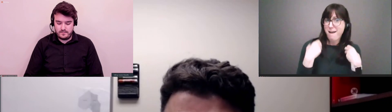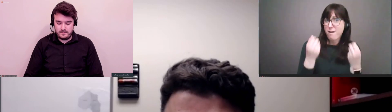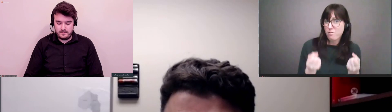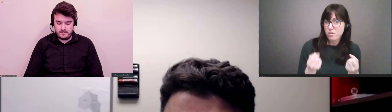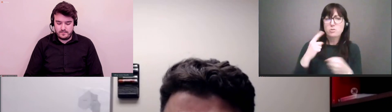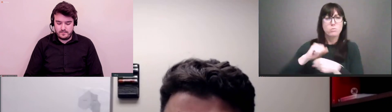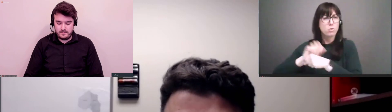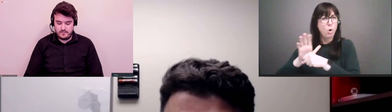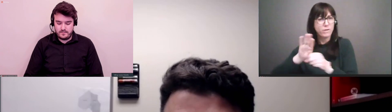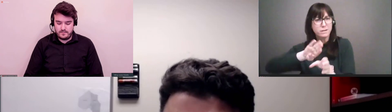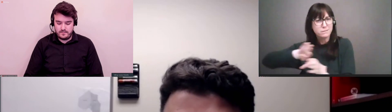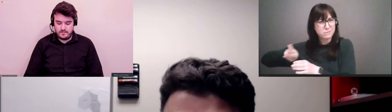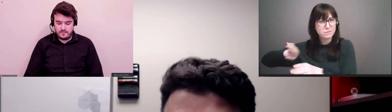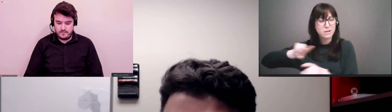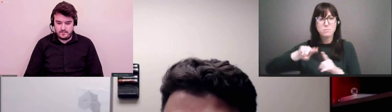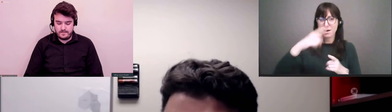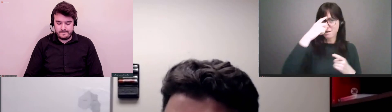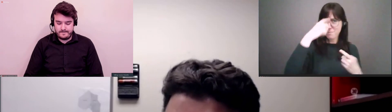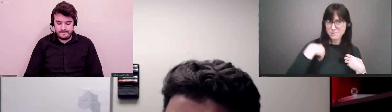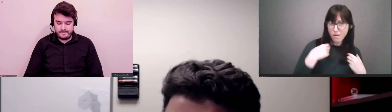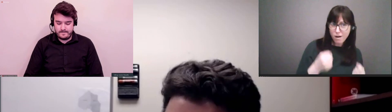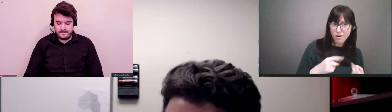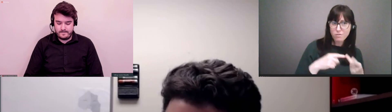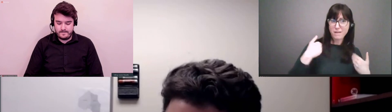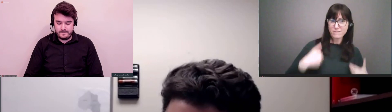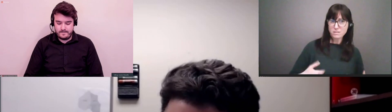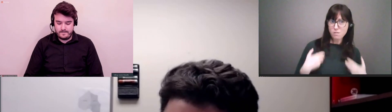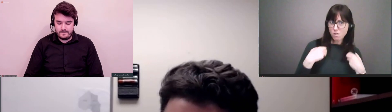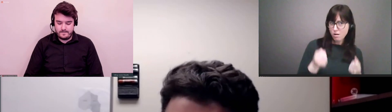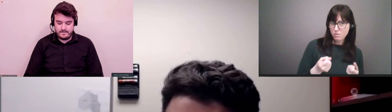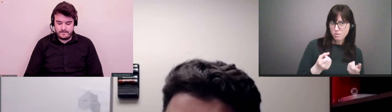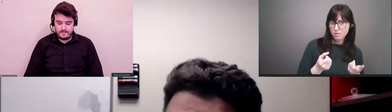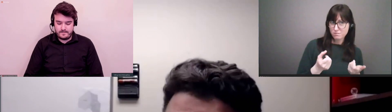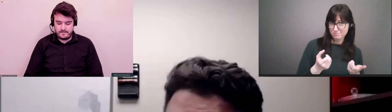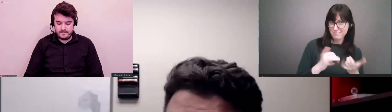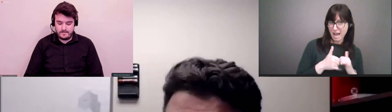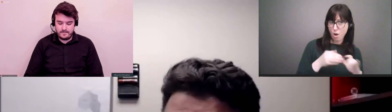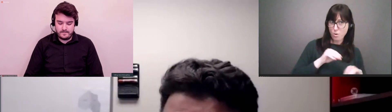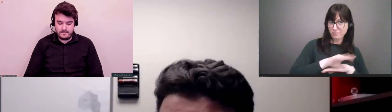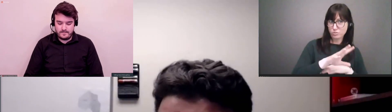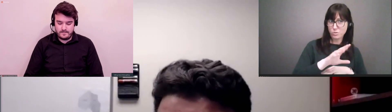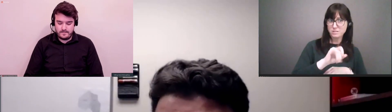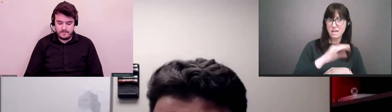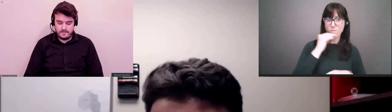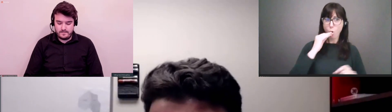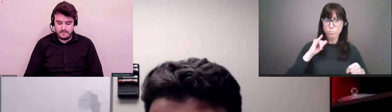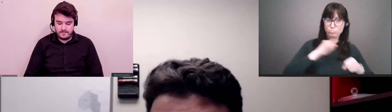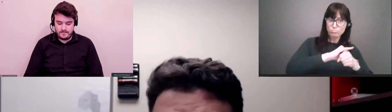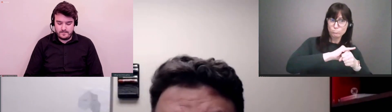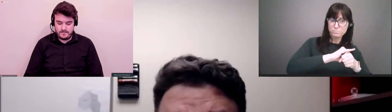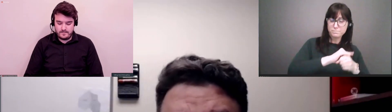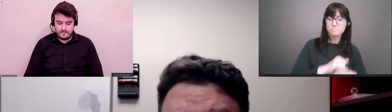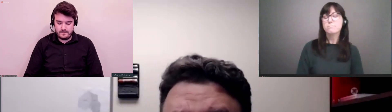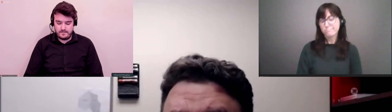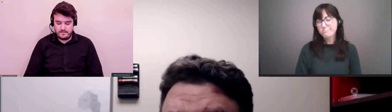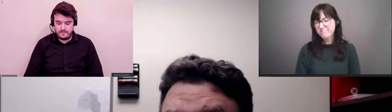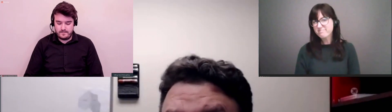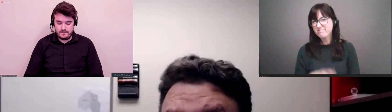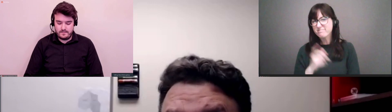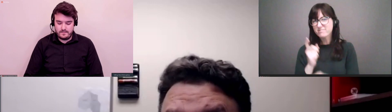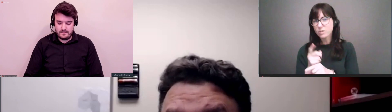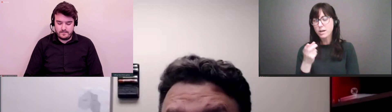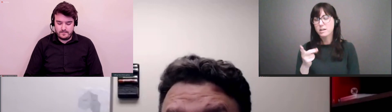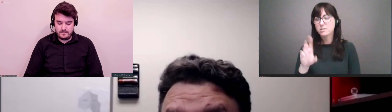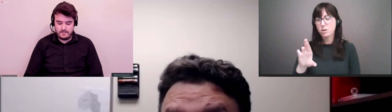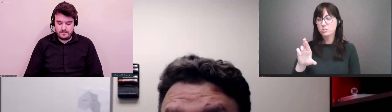COVID to physical distancing to staying at home? Yeah, no, and I think you know, Dr. Etches has previously